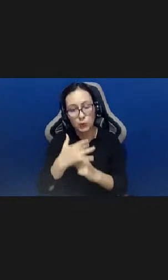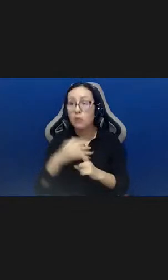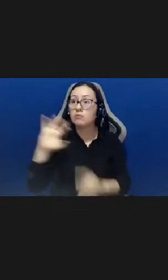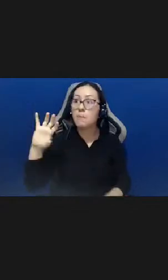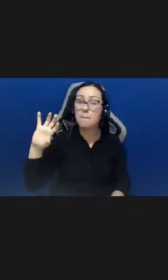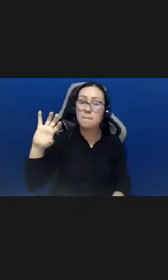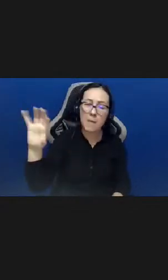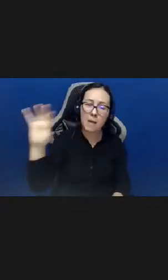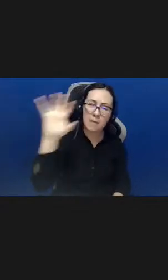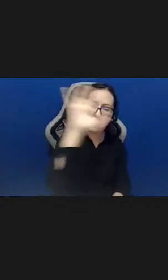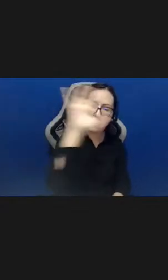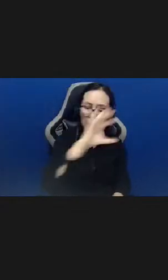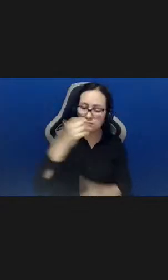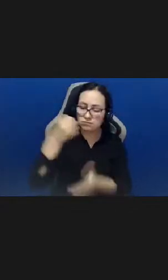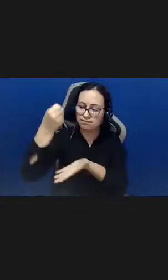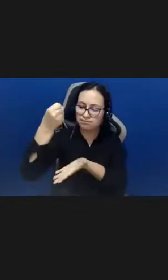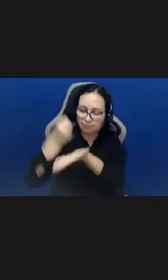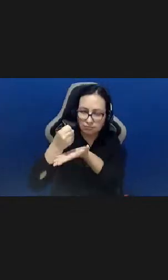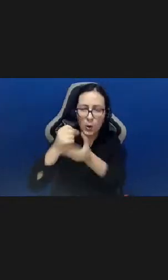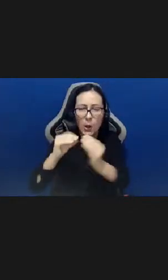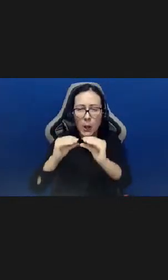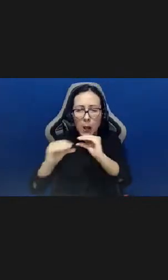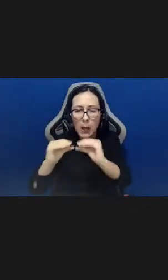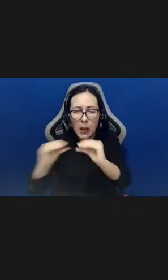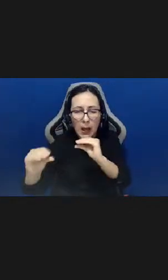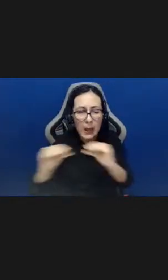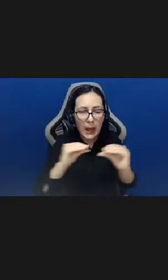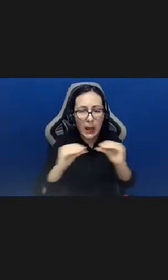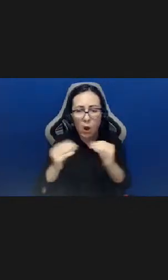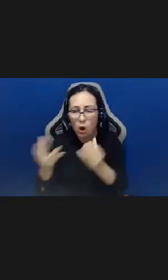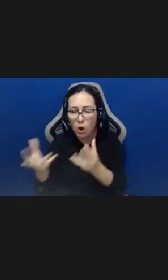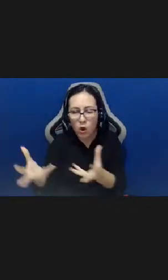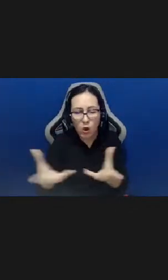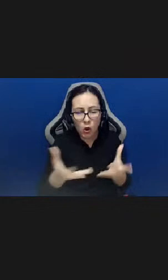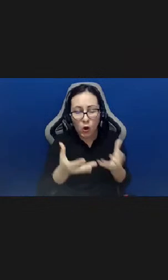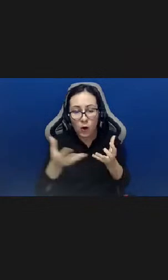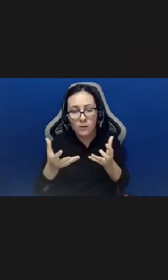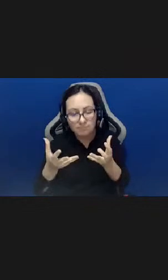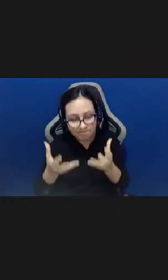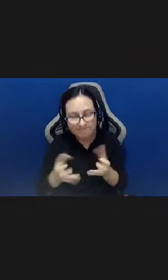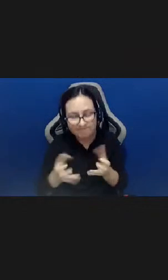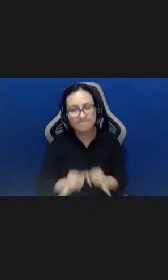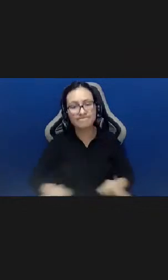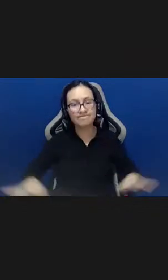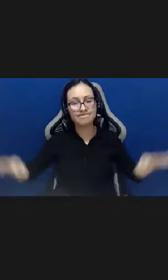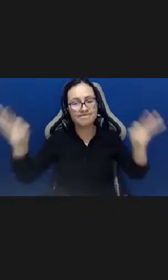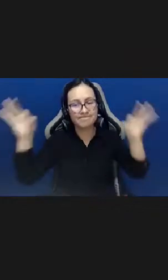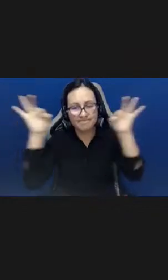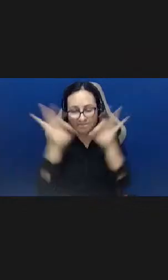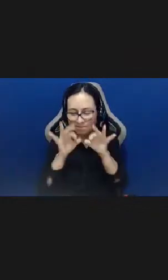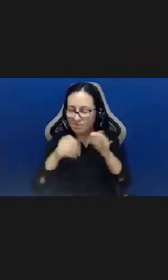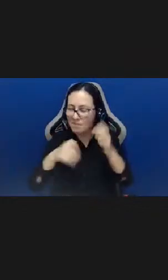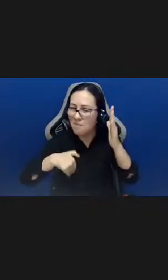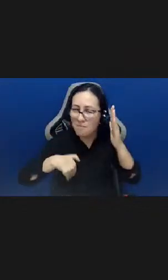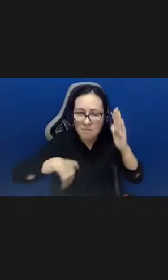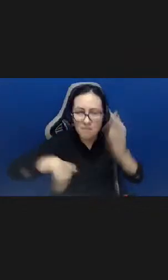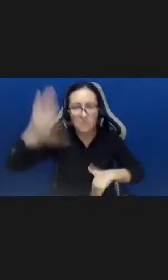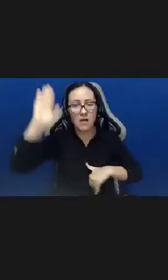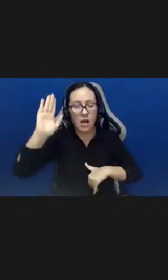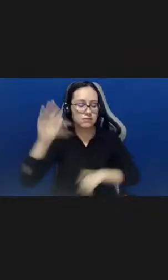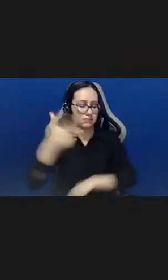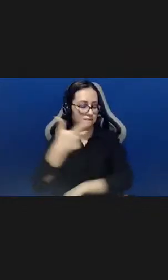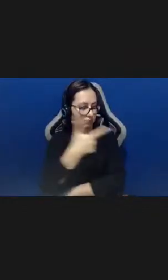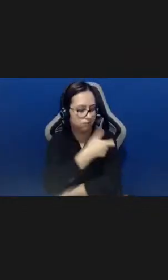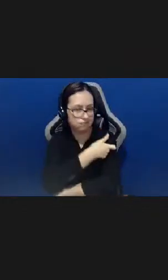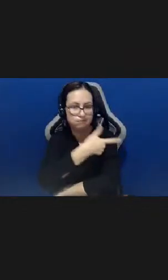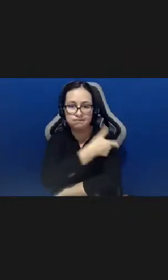succeed in rapidly scaling up vaccination efforts. At this point, there's not much else that can be done because of the